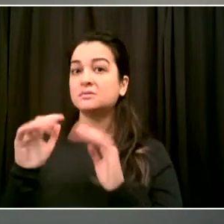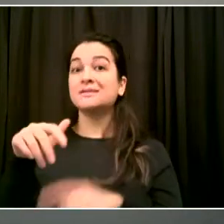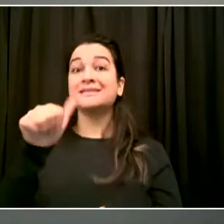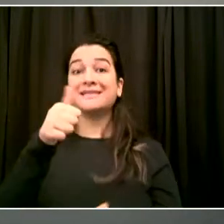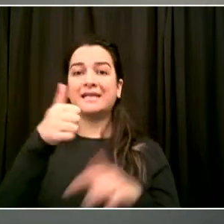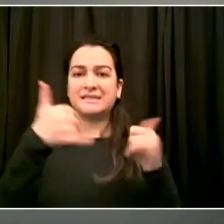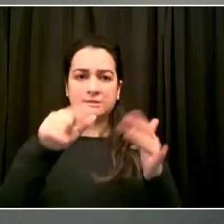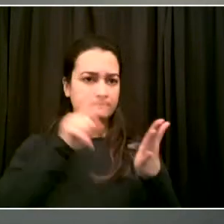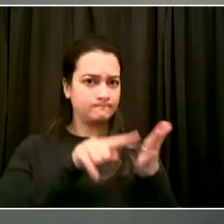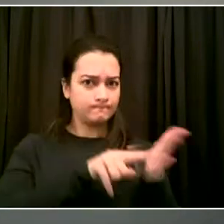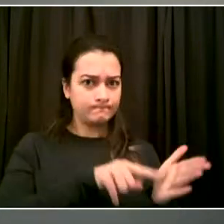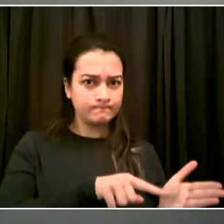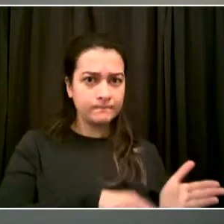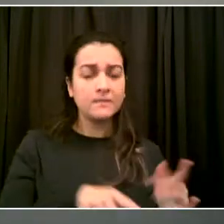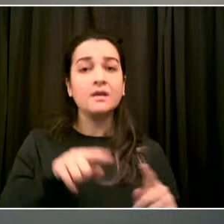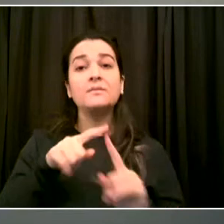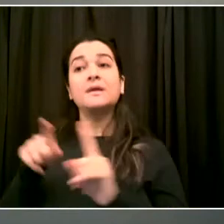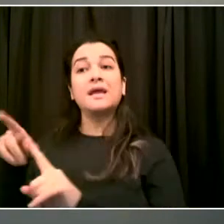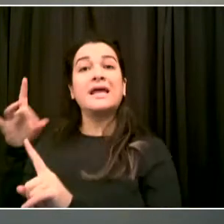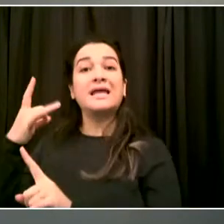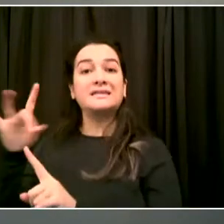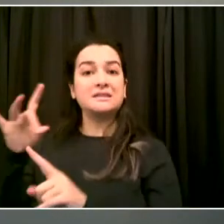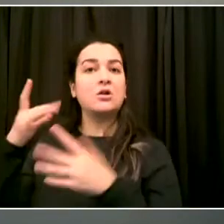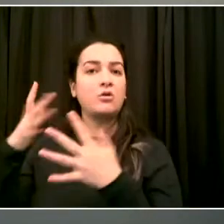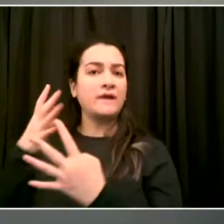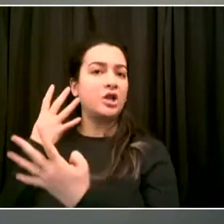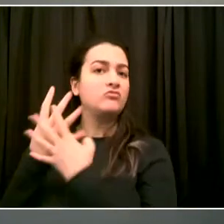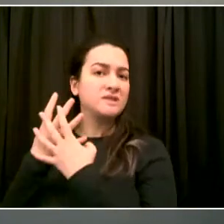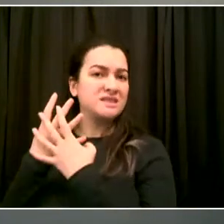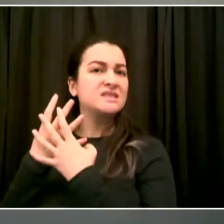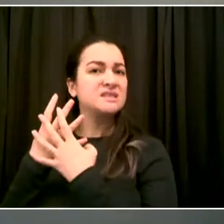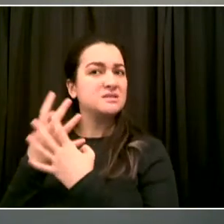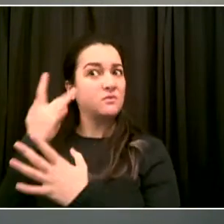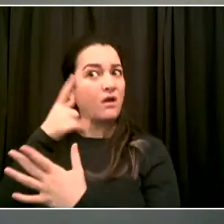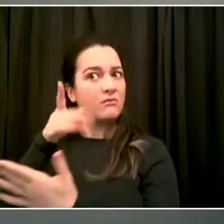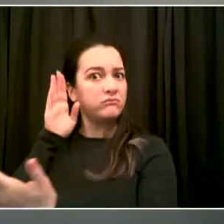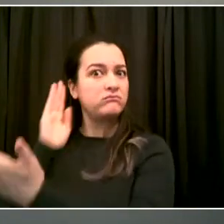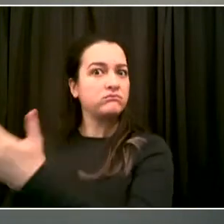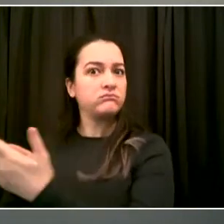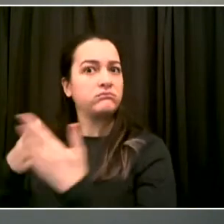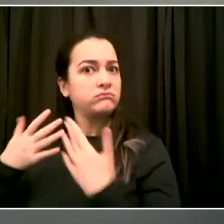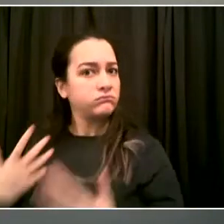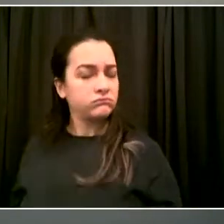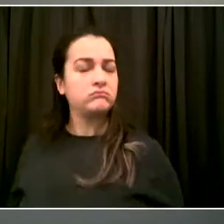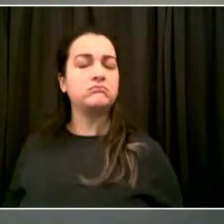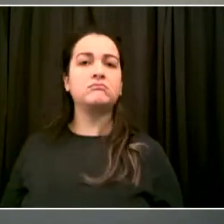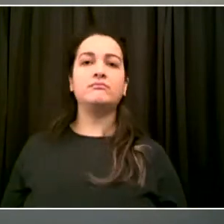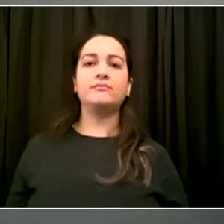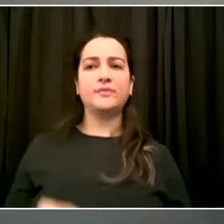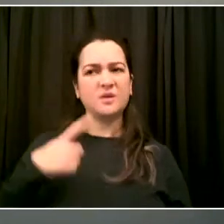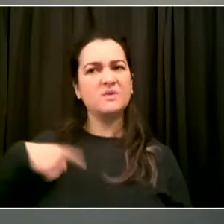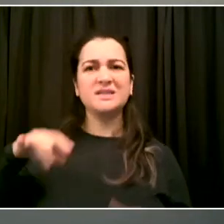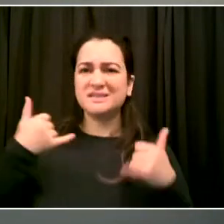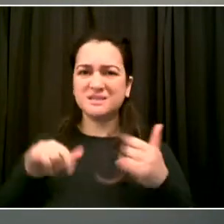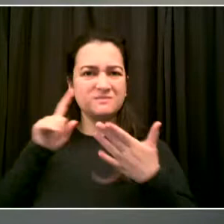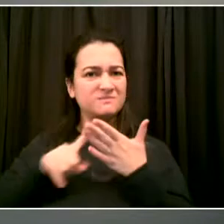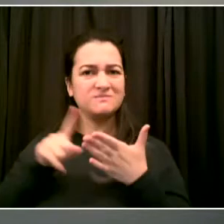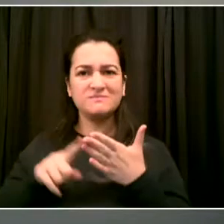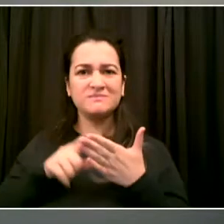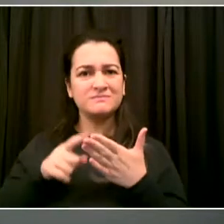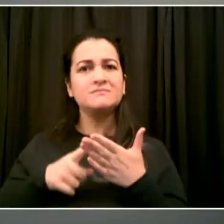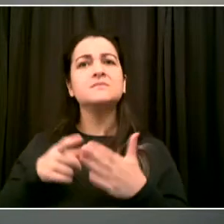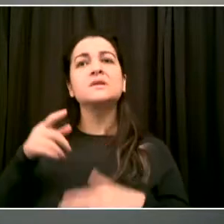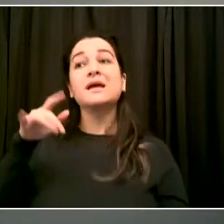in criminal court in their respective boroughs. So we're working very closely with the hate crimes division of the